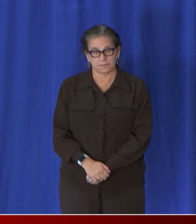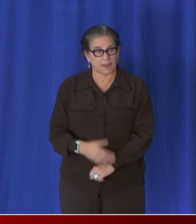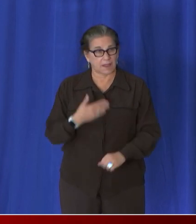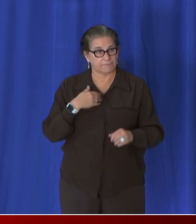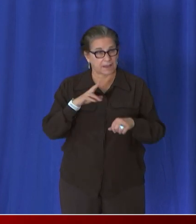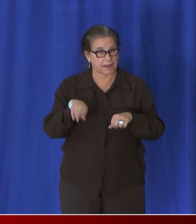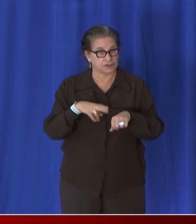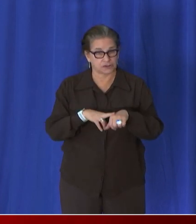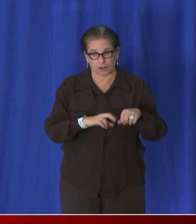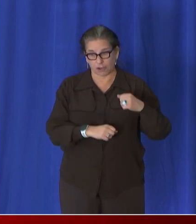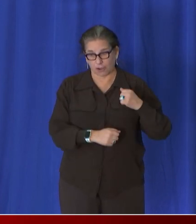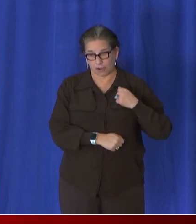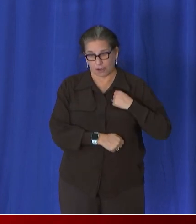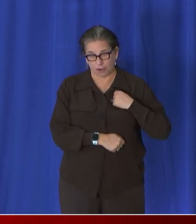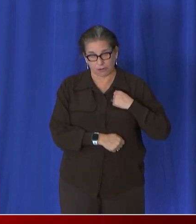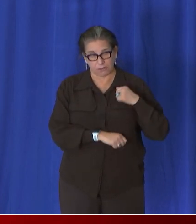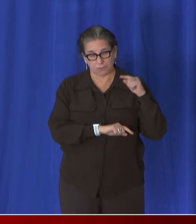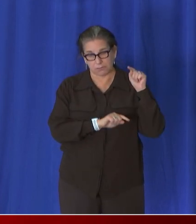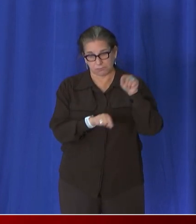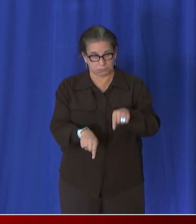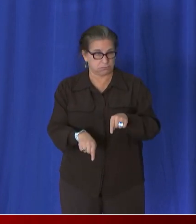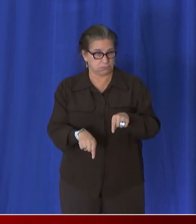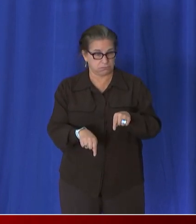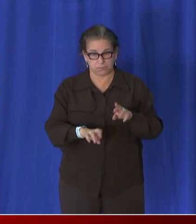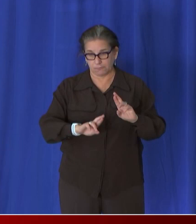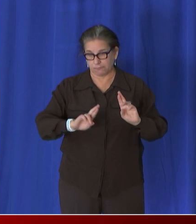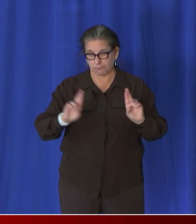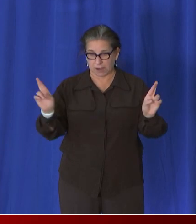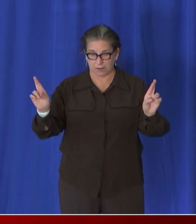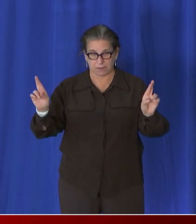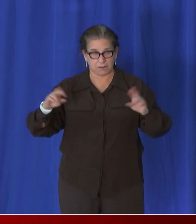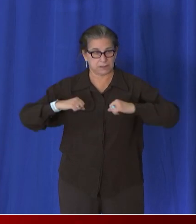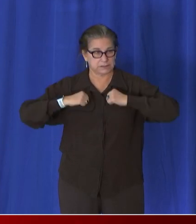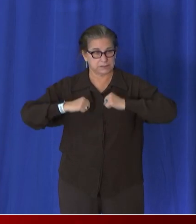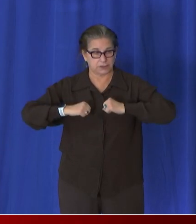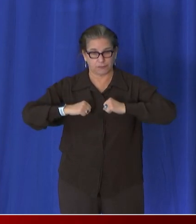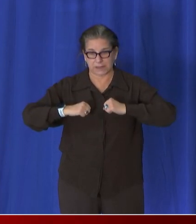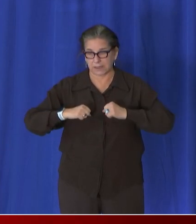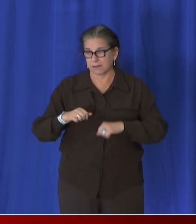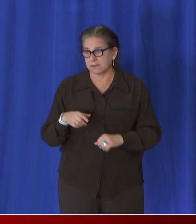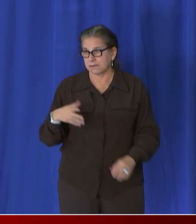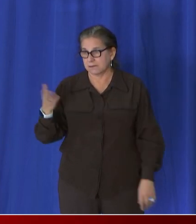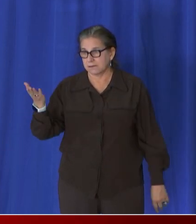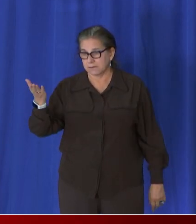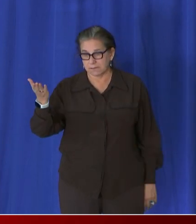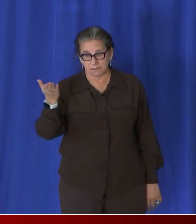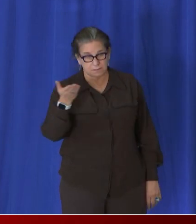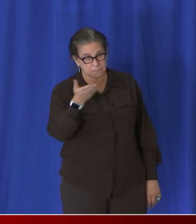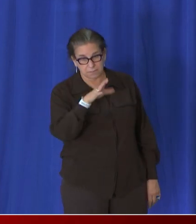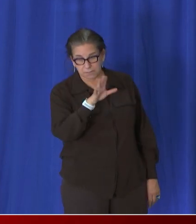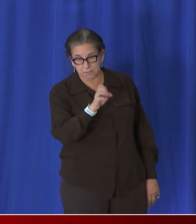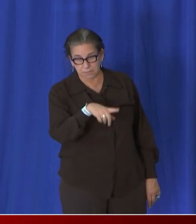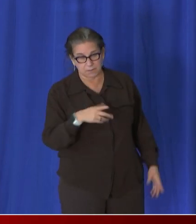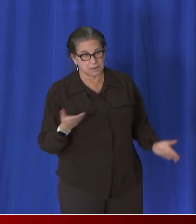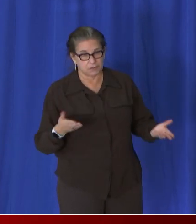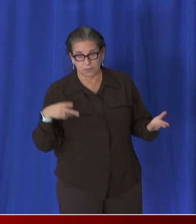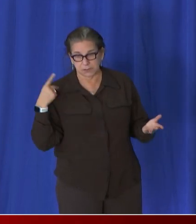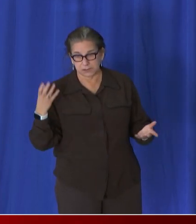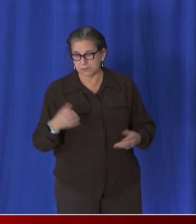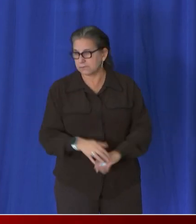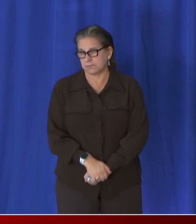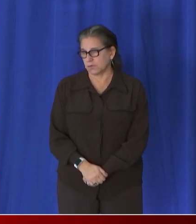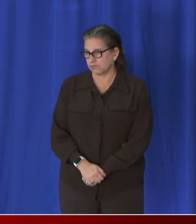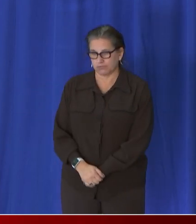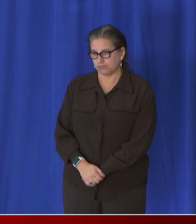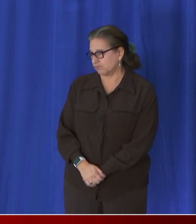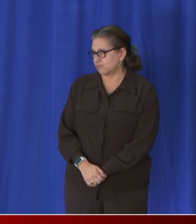to take care of the test kits, would that also encompass if you needed to move them to the Capitol or anywhere else in the city? No,